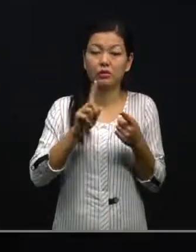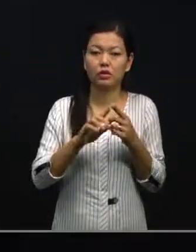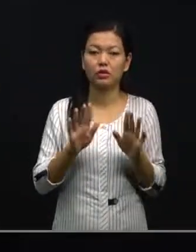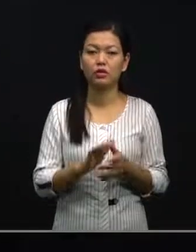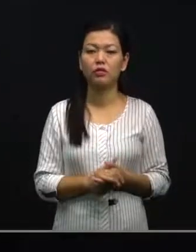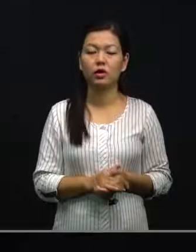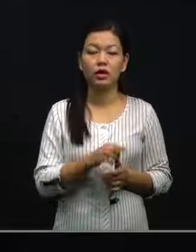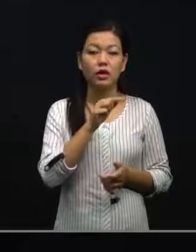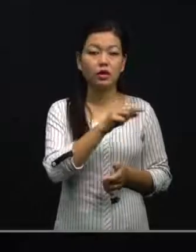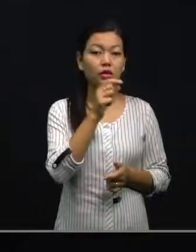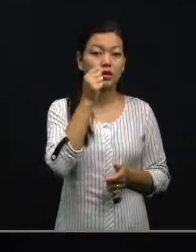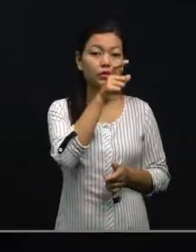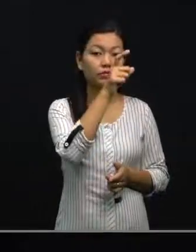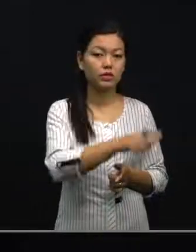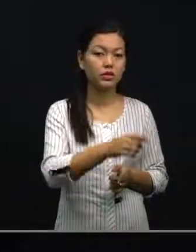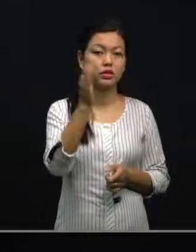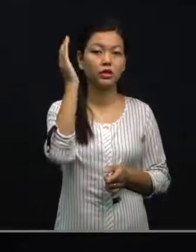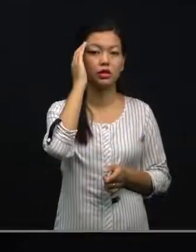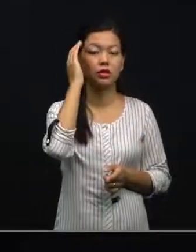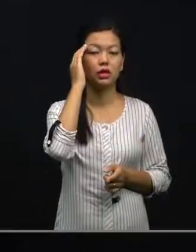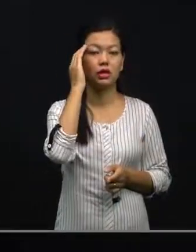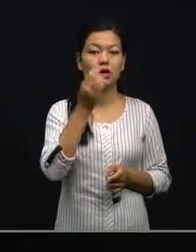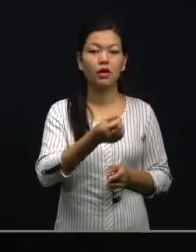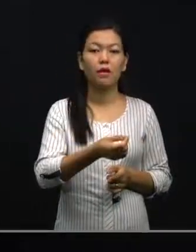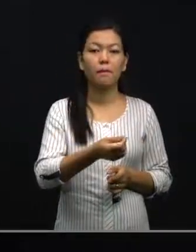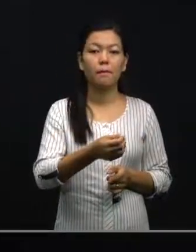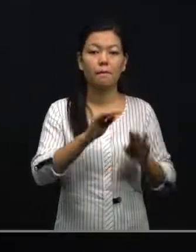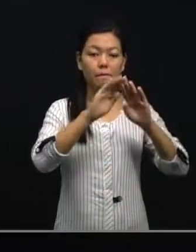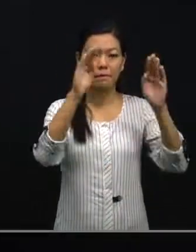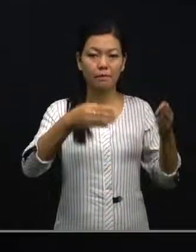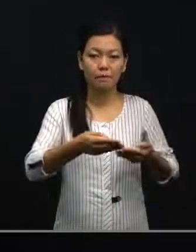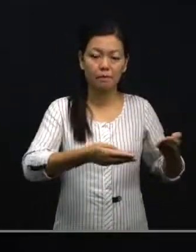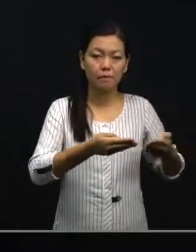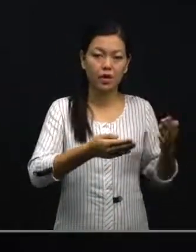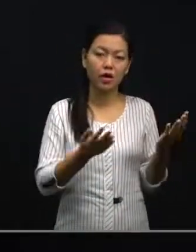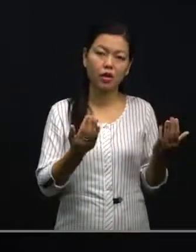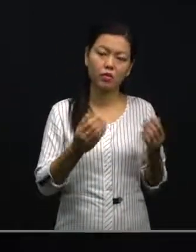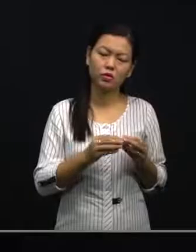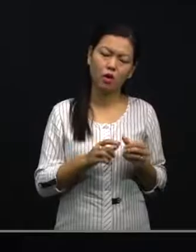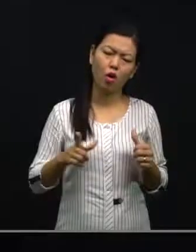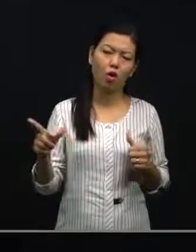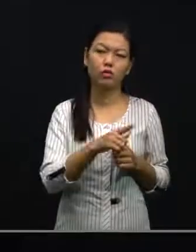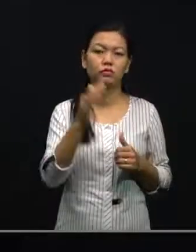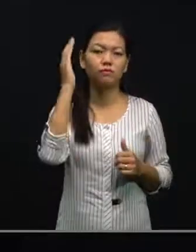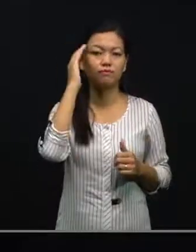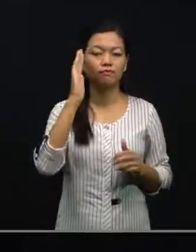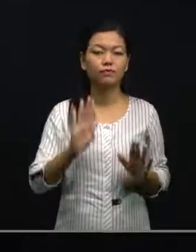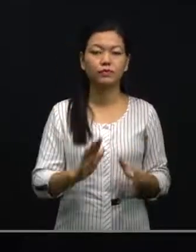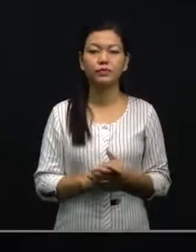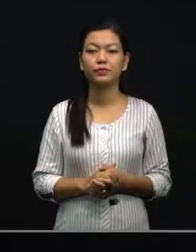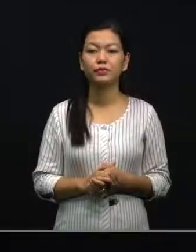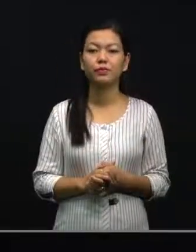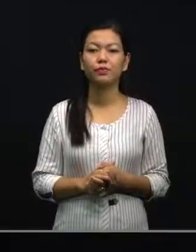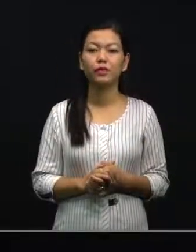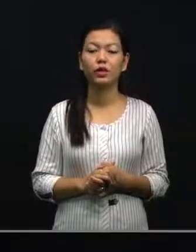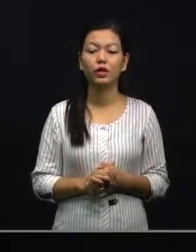buy everything, titles and even a ghost. So that is the extent of materialism that we find in the character of Mr.